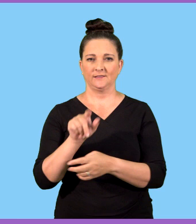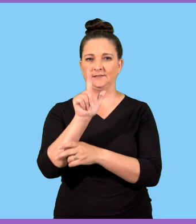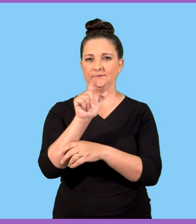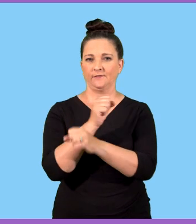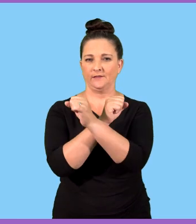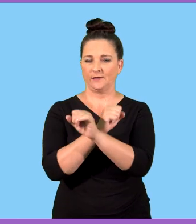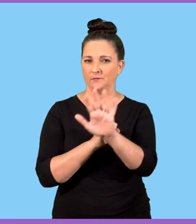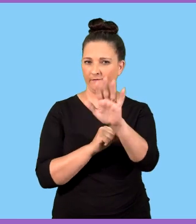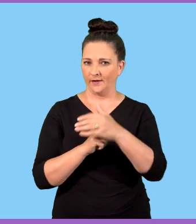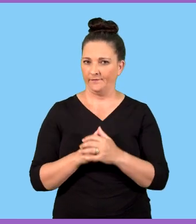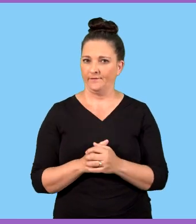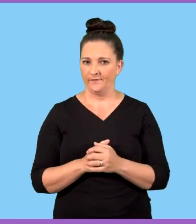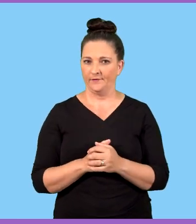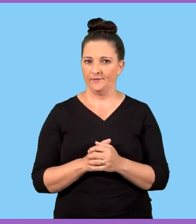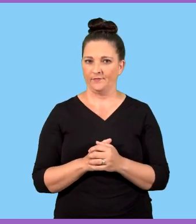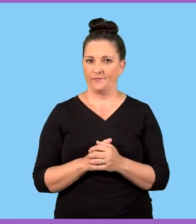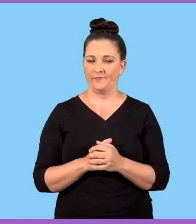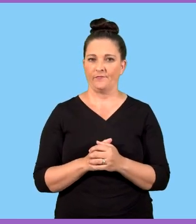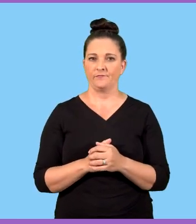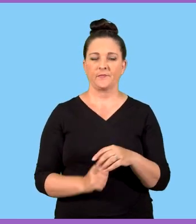plus 7 times 5